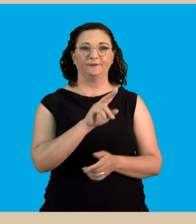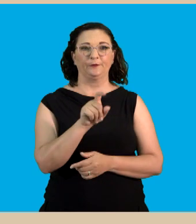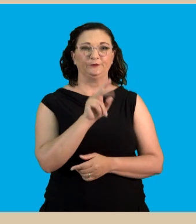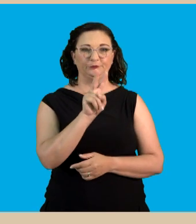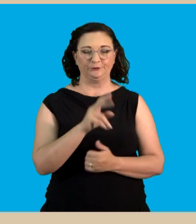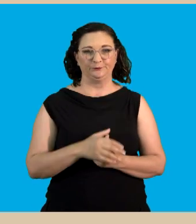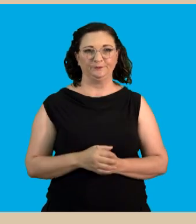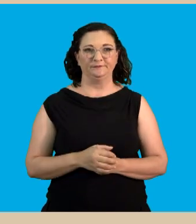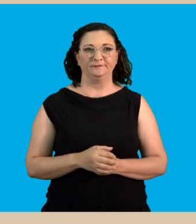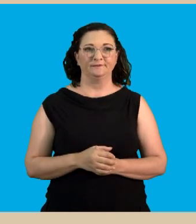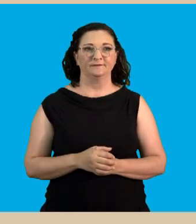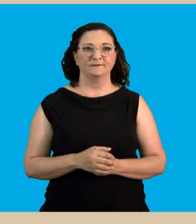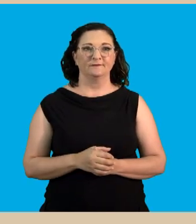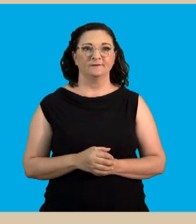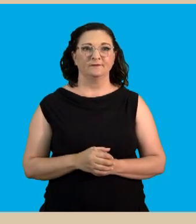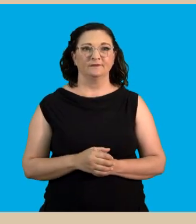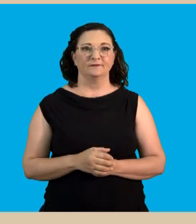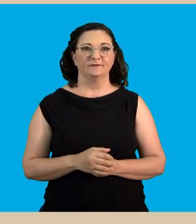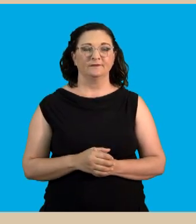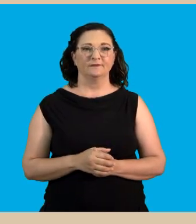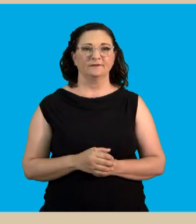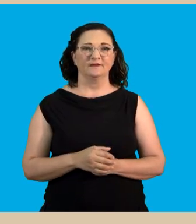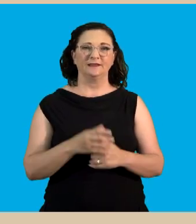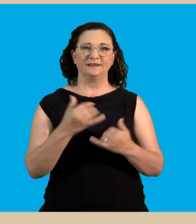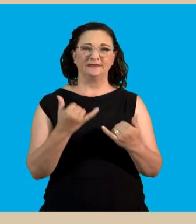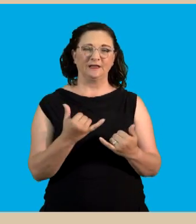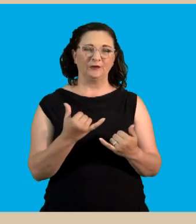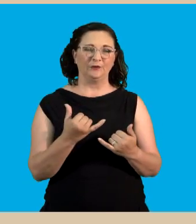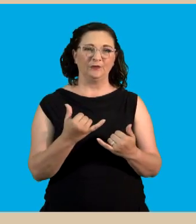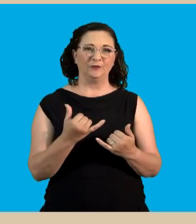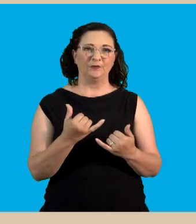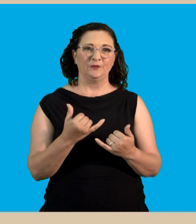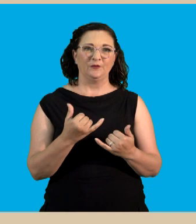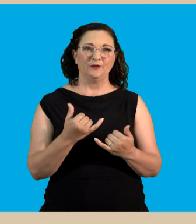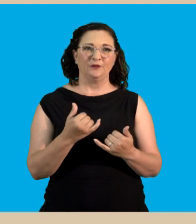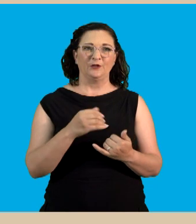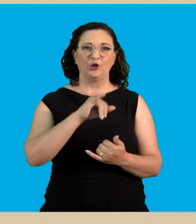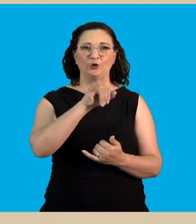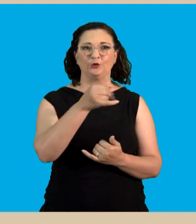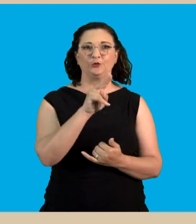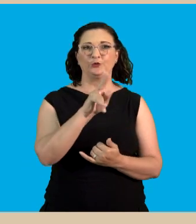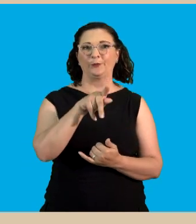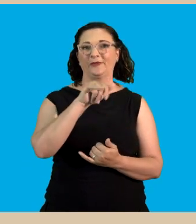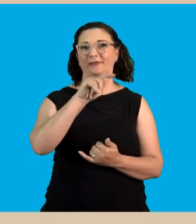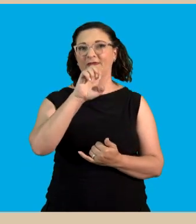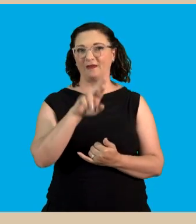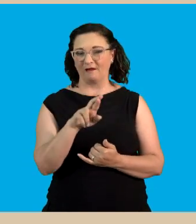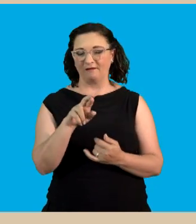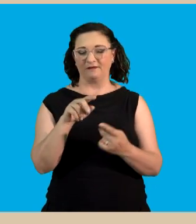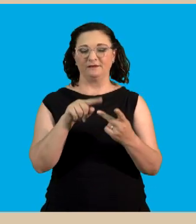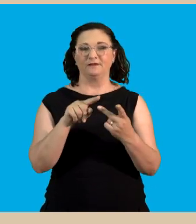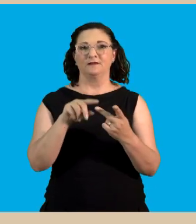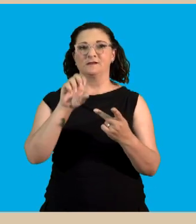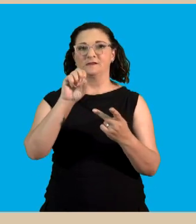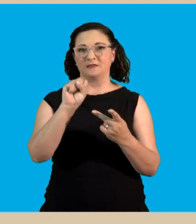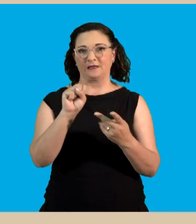question 2. Question 2 says to us, what type of planet is Jupiter,